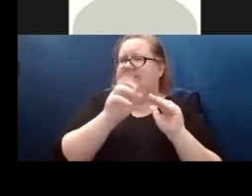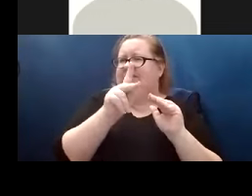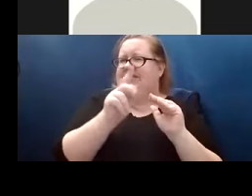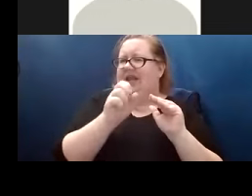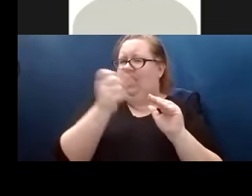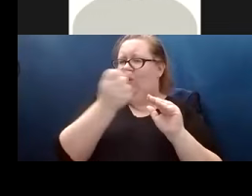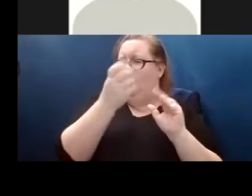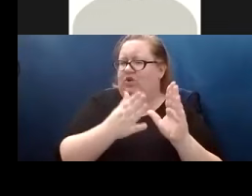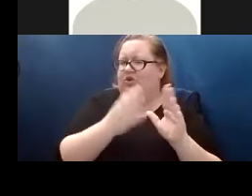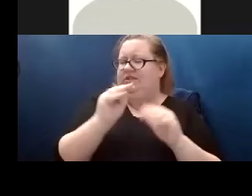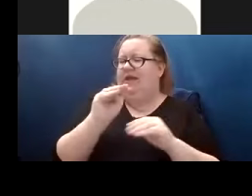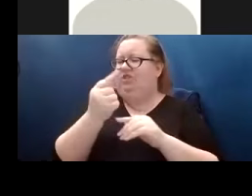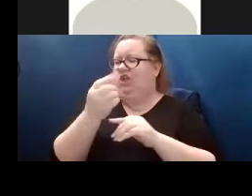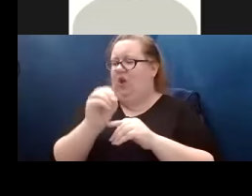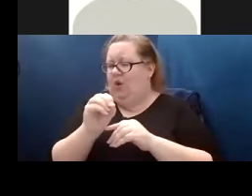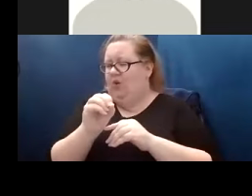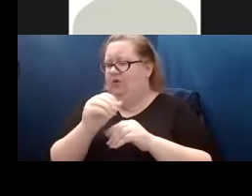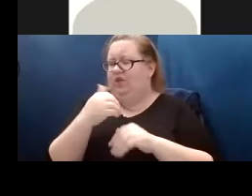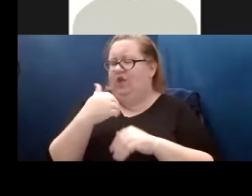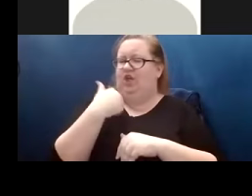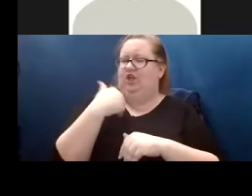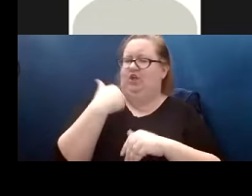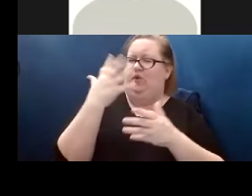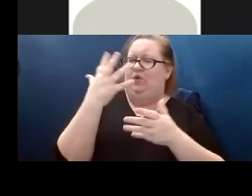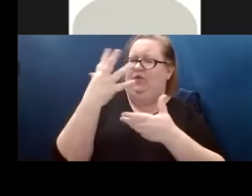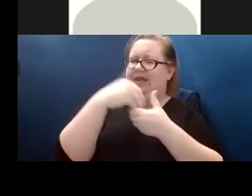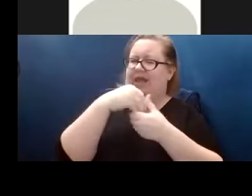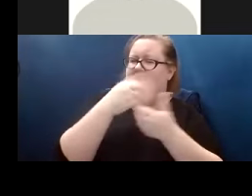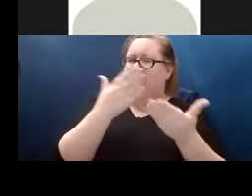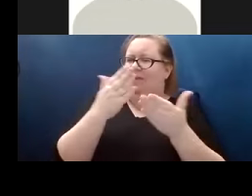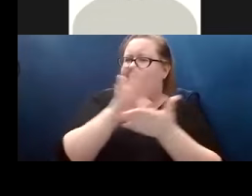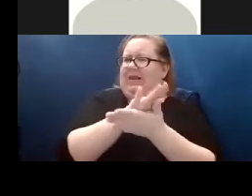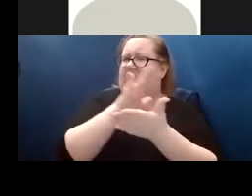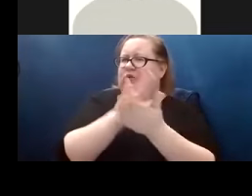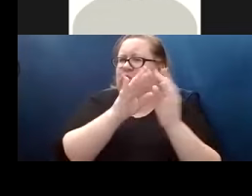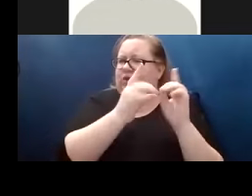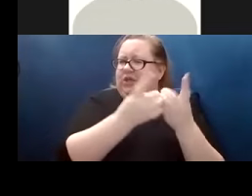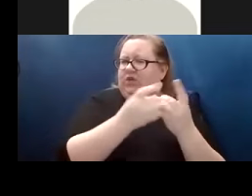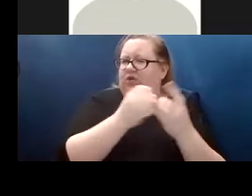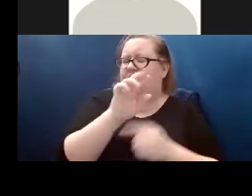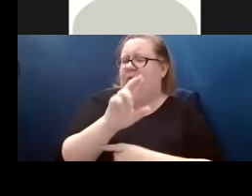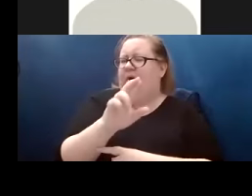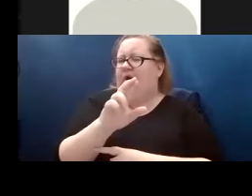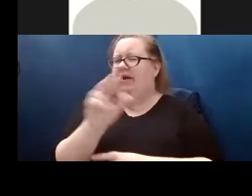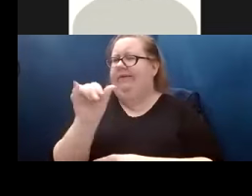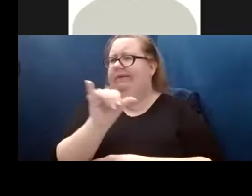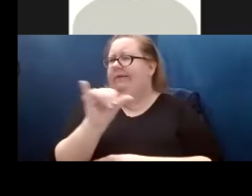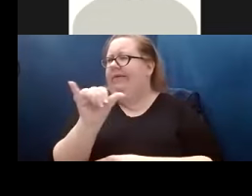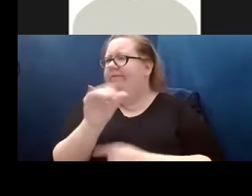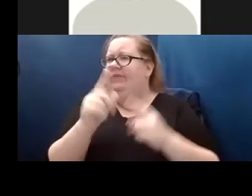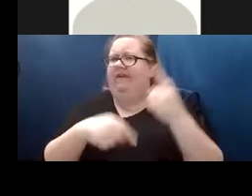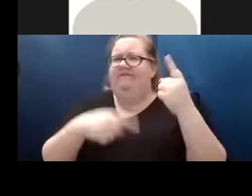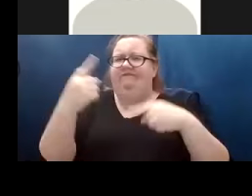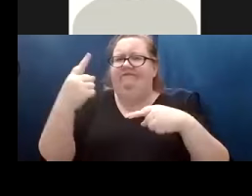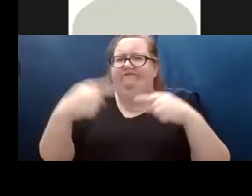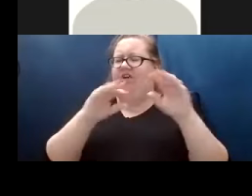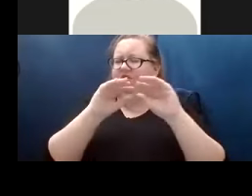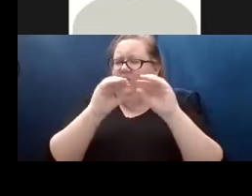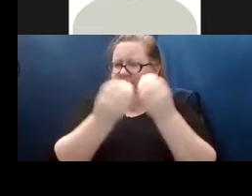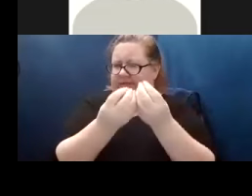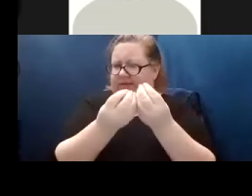mentioned youth engagement, so potentially a school district or, various